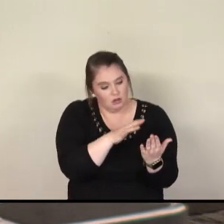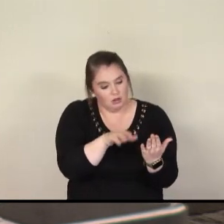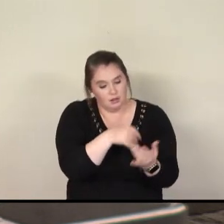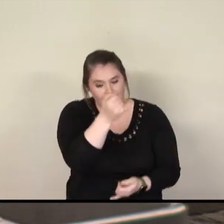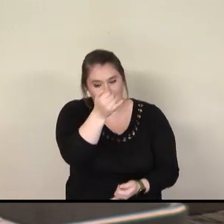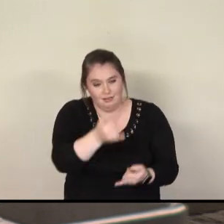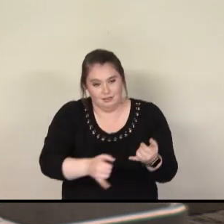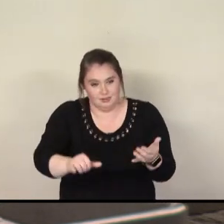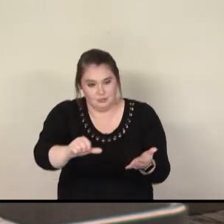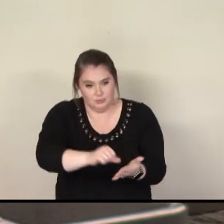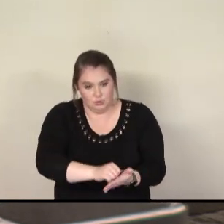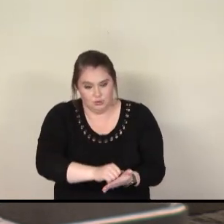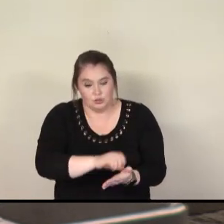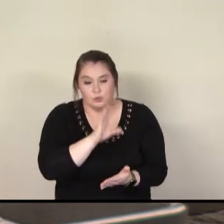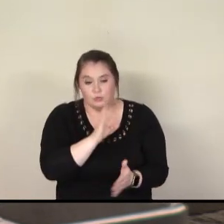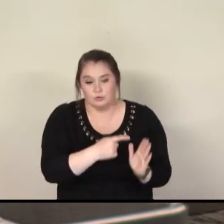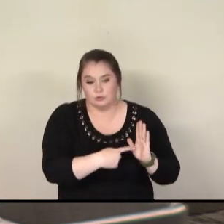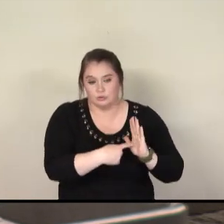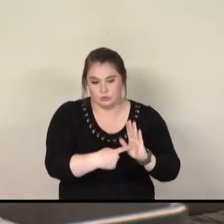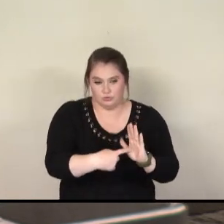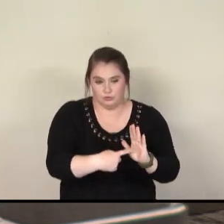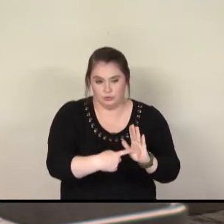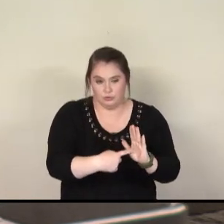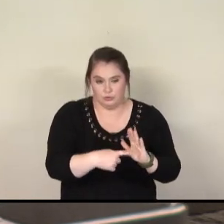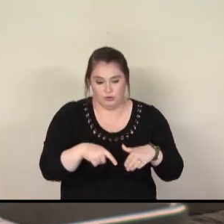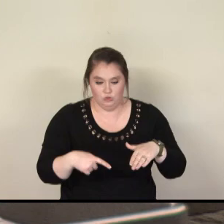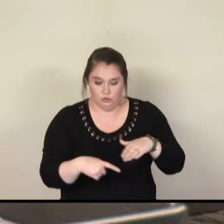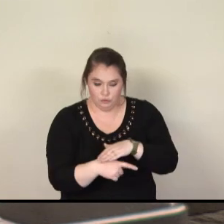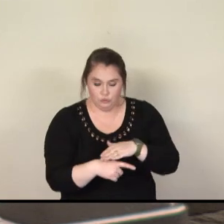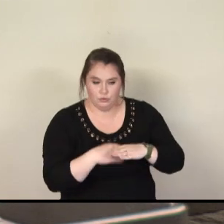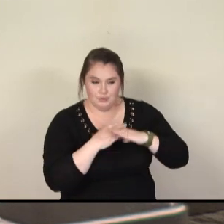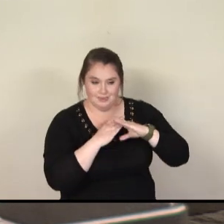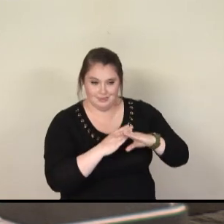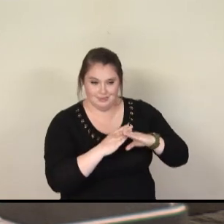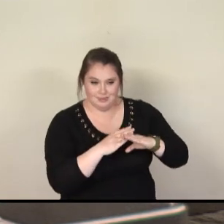that agenda item, and that shows you where the intruder-resistant film will be located.